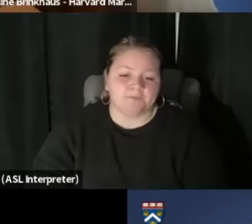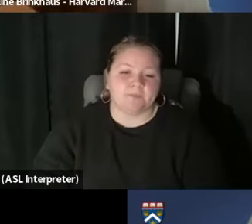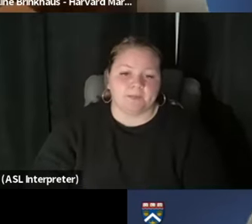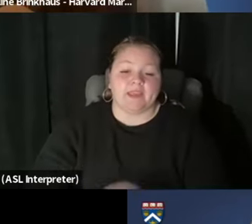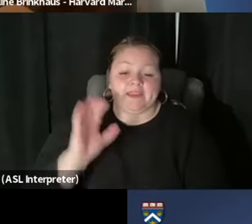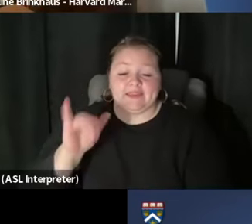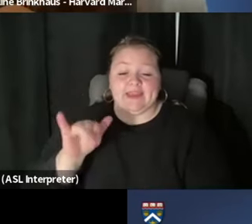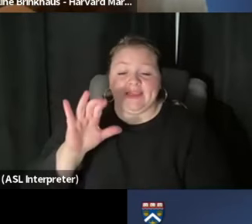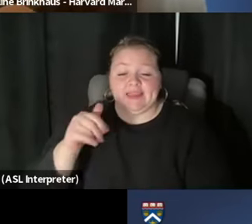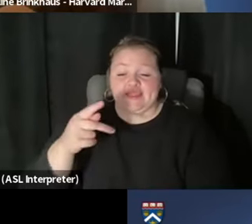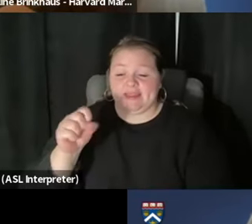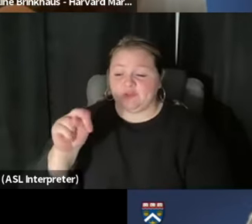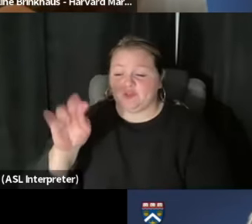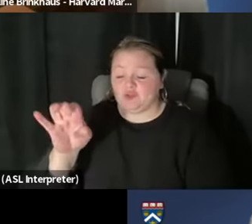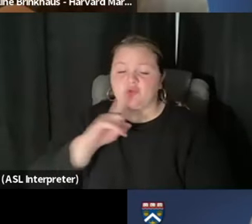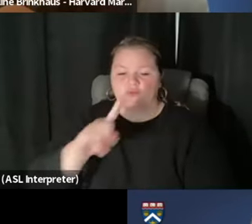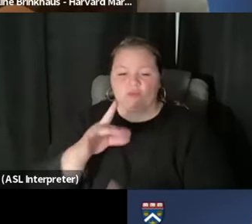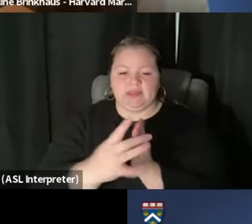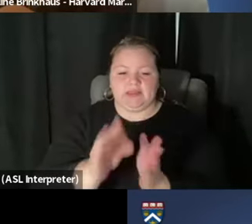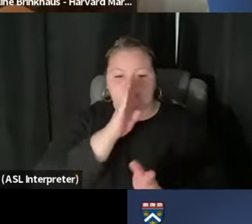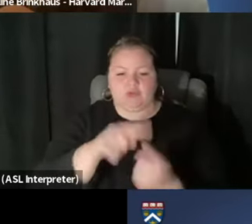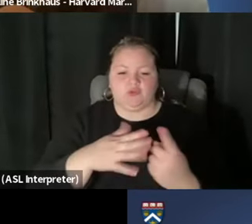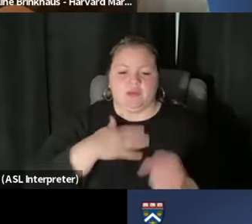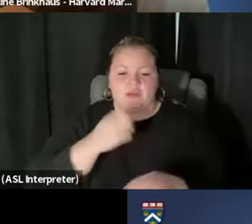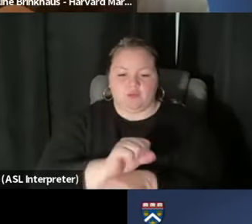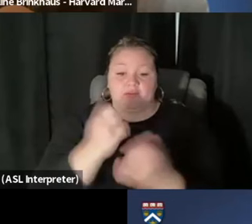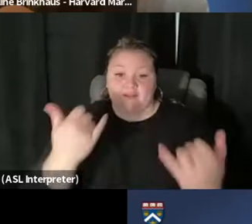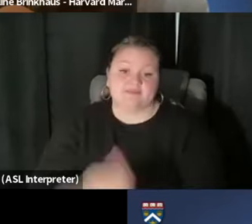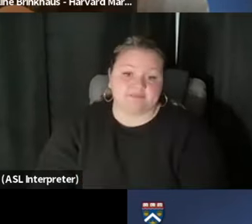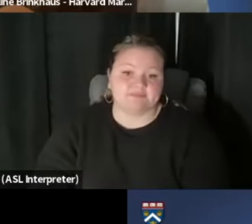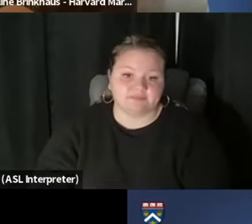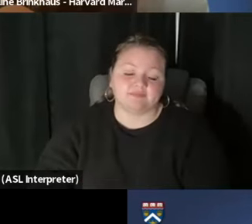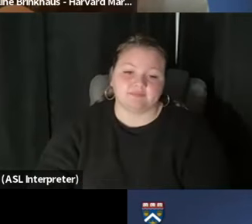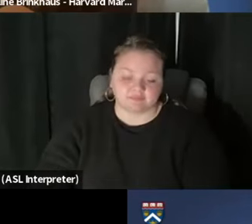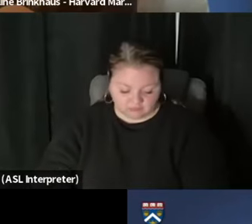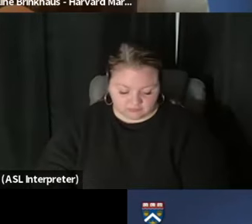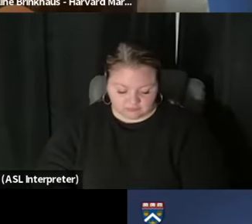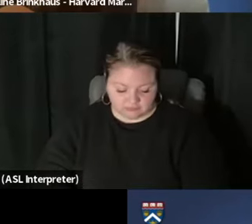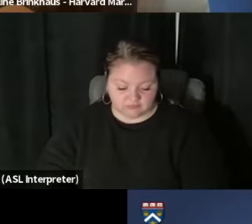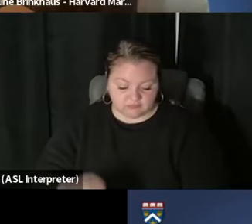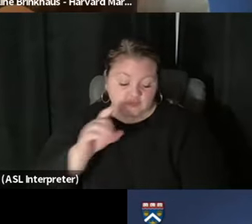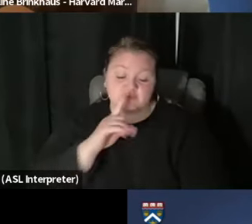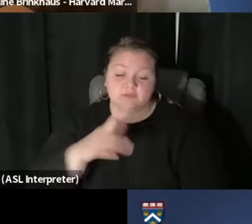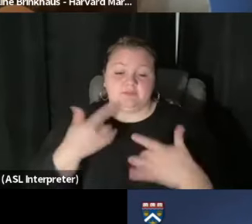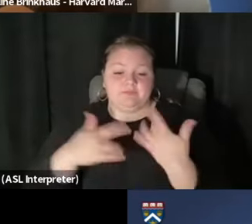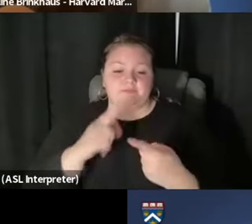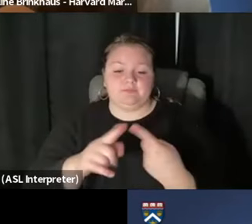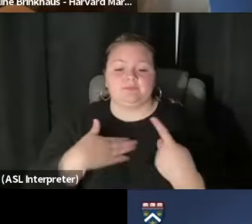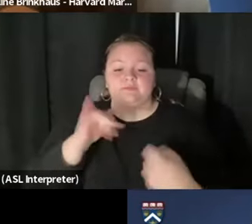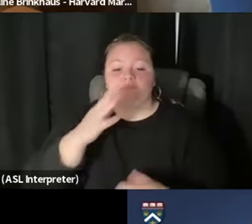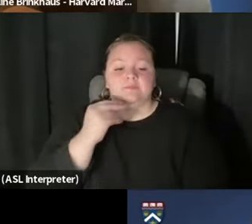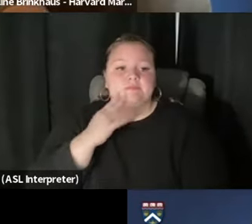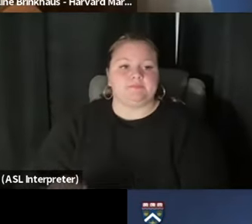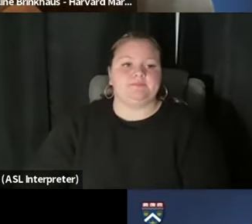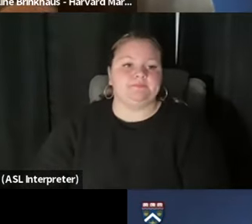actually doing the work that I am doing today. And it's very exciting to have had that experience. Thank you, Nikita.